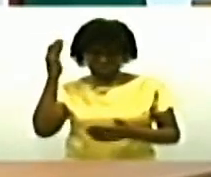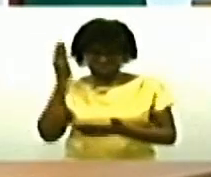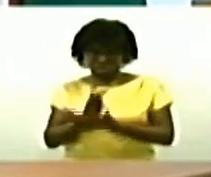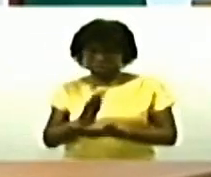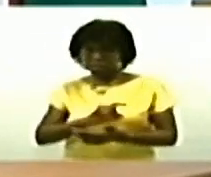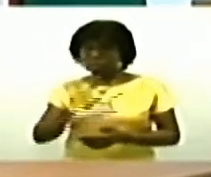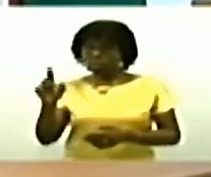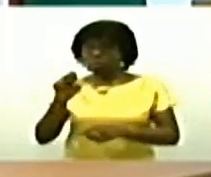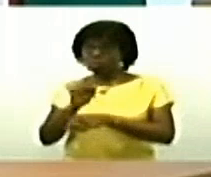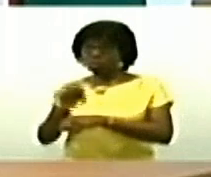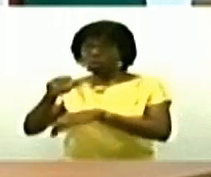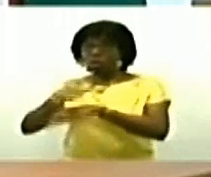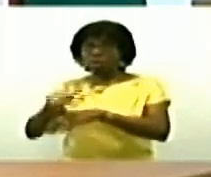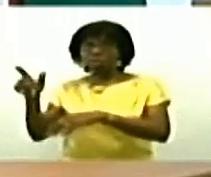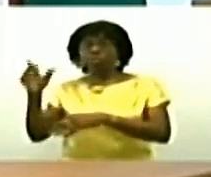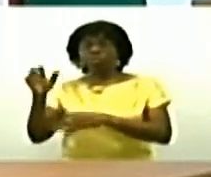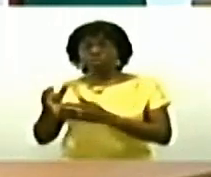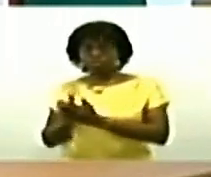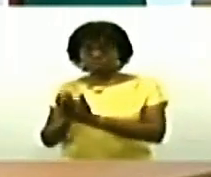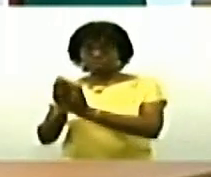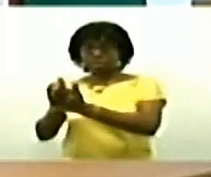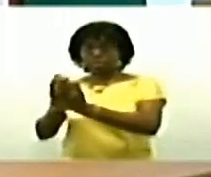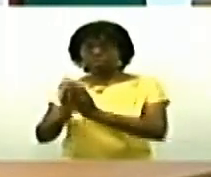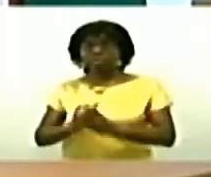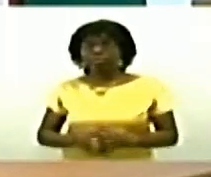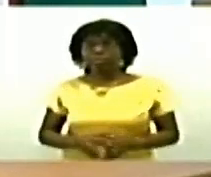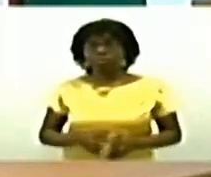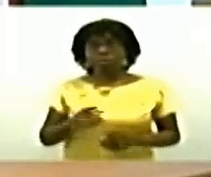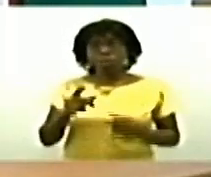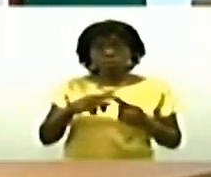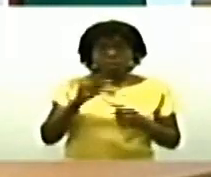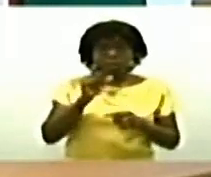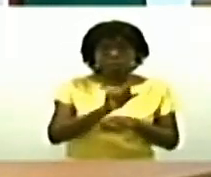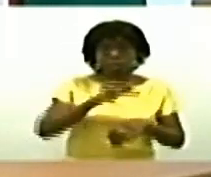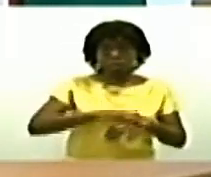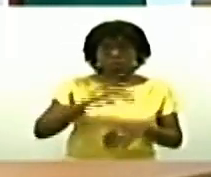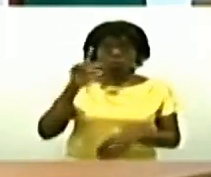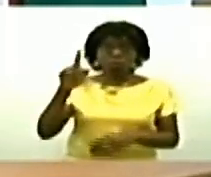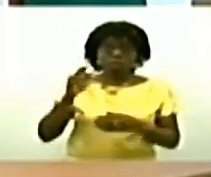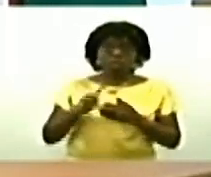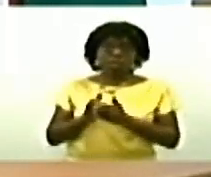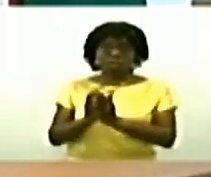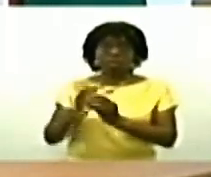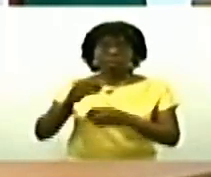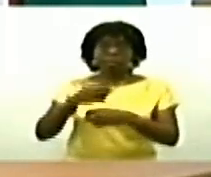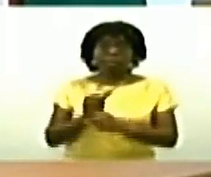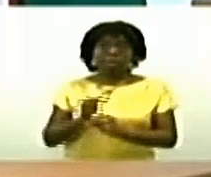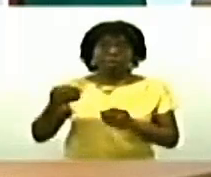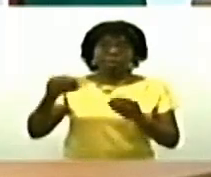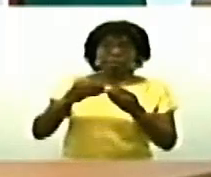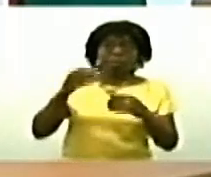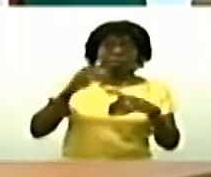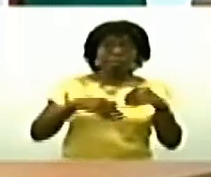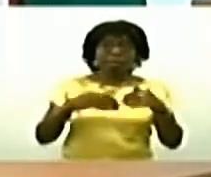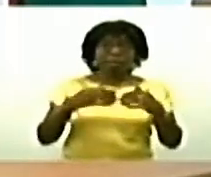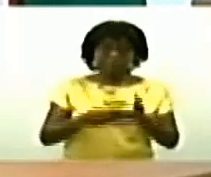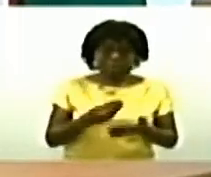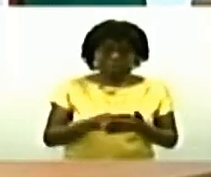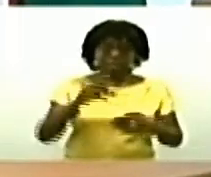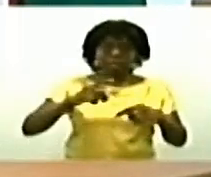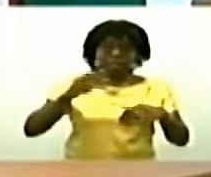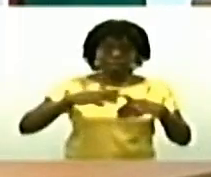working just on those yachts. When he works on one yacht, he makes more money than he's made in the last 2